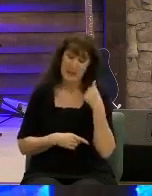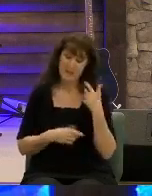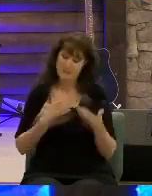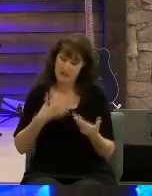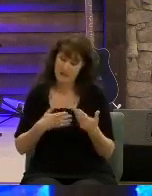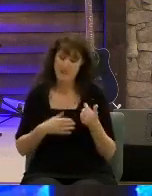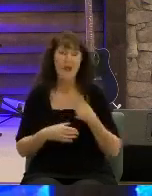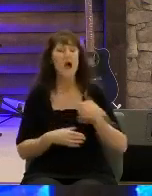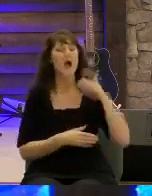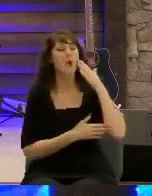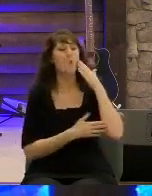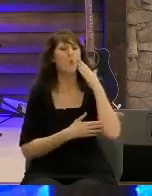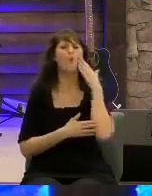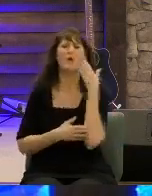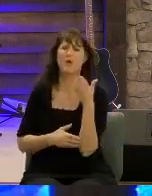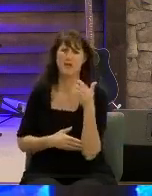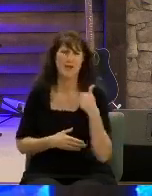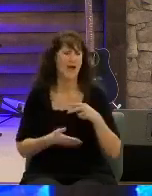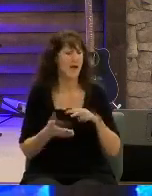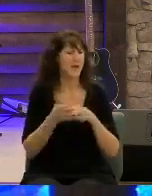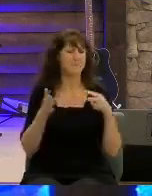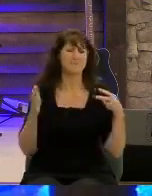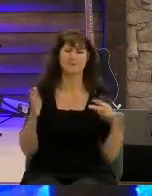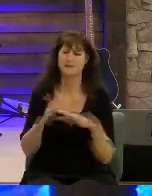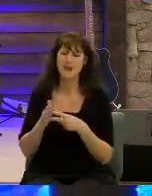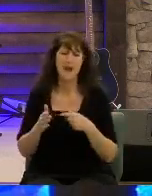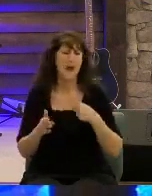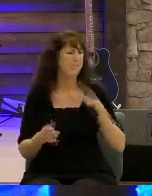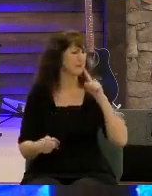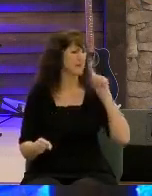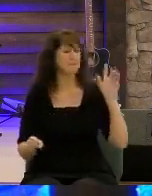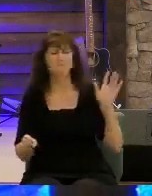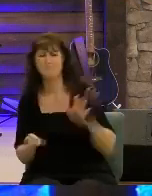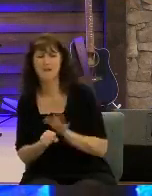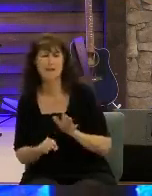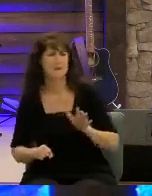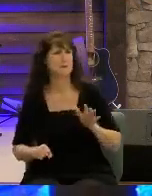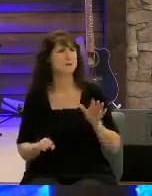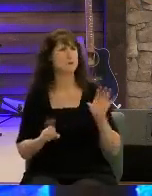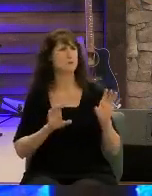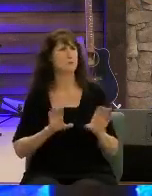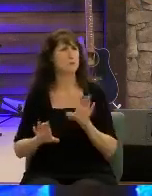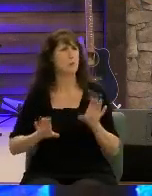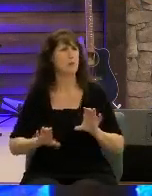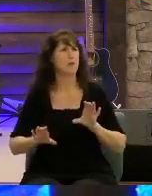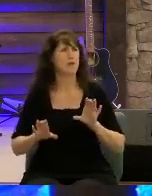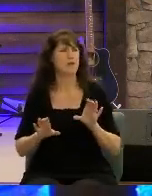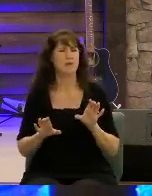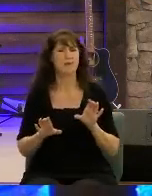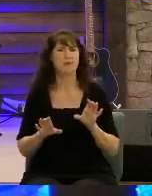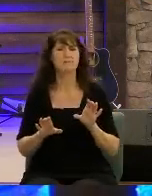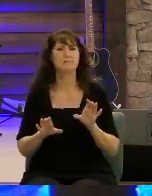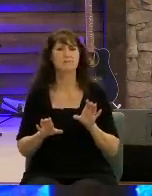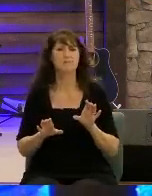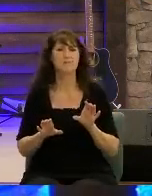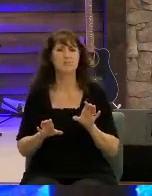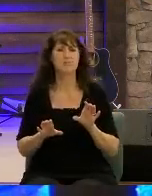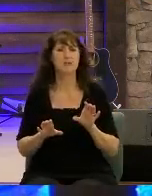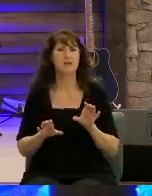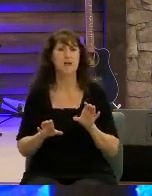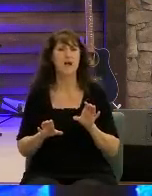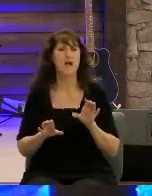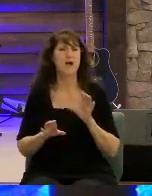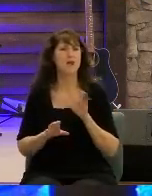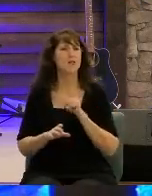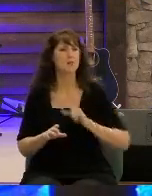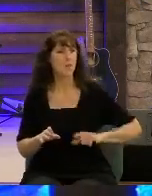It's I will. Yes. I am committed. I commit to doing this. That's intent. And then the means.